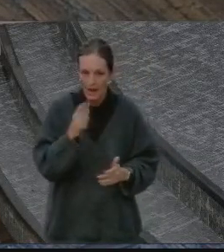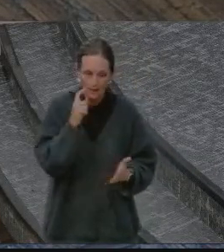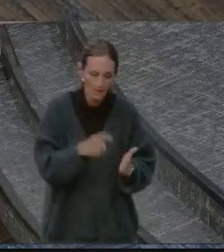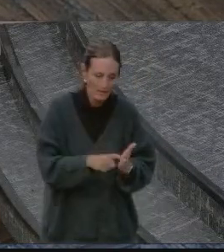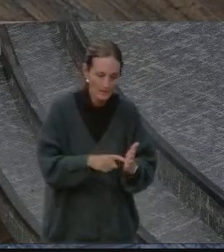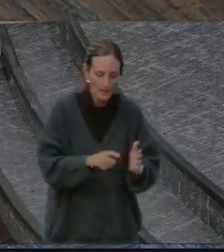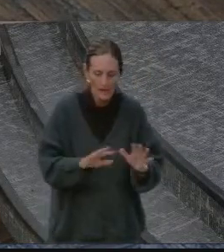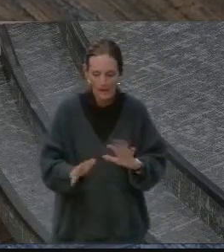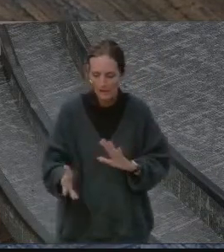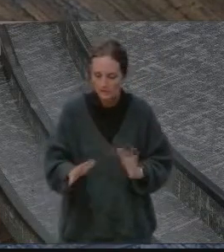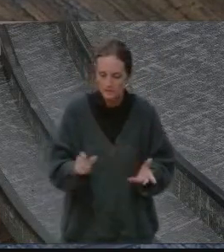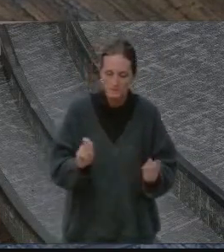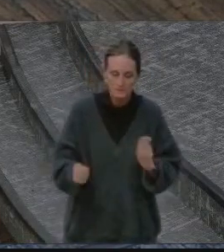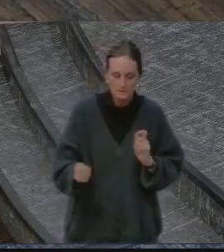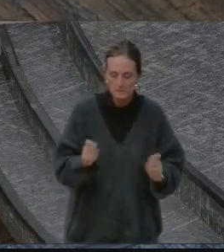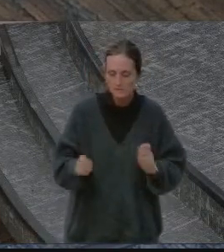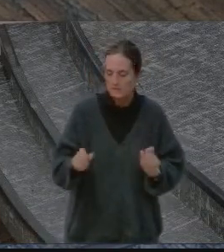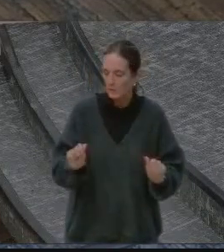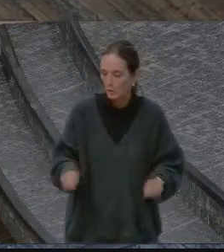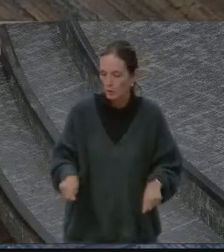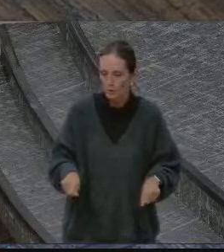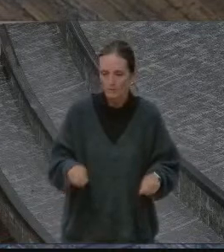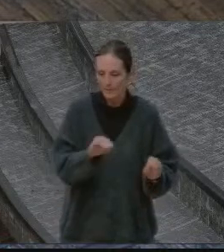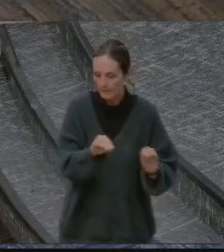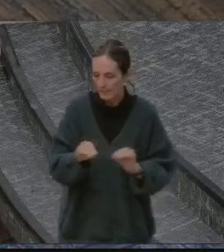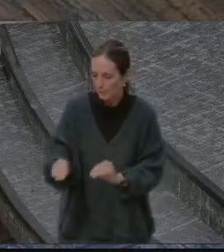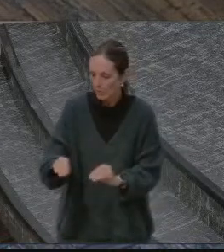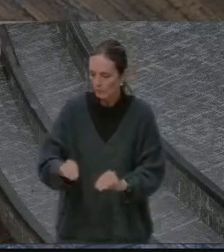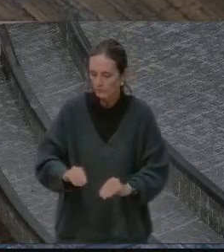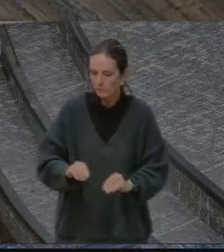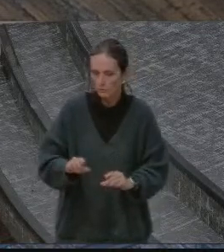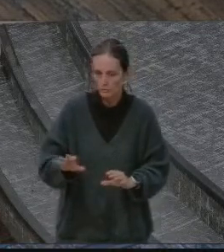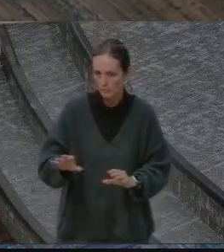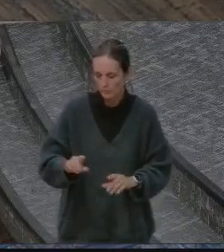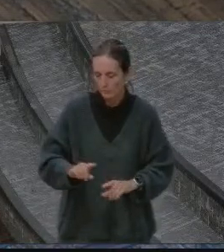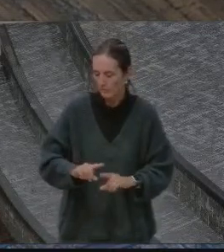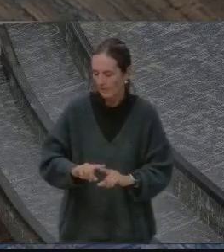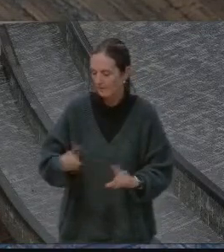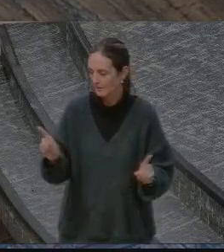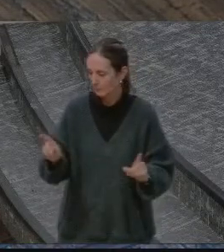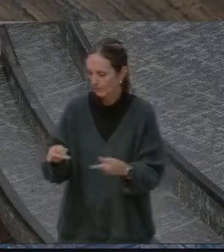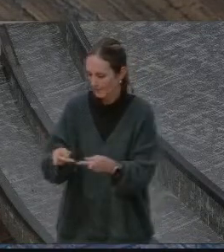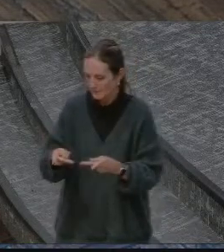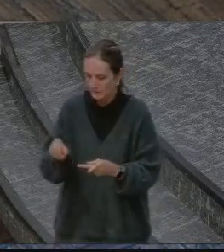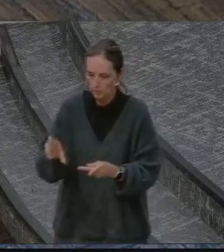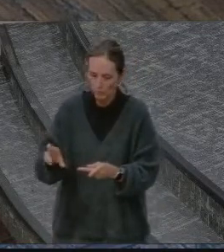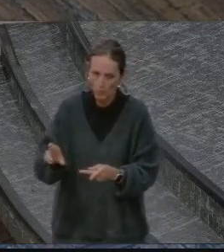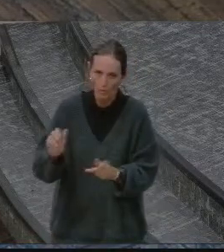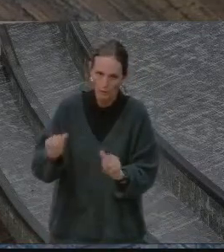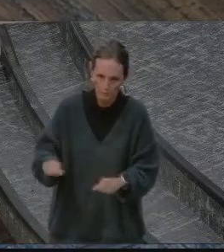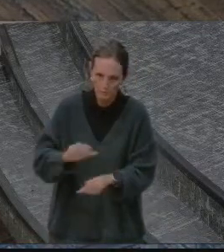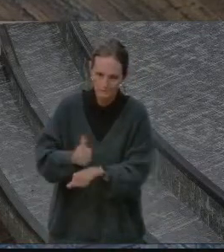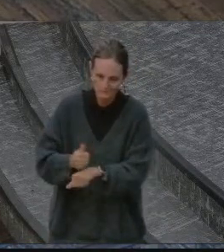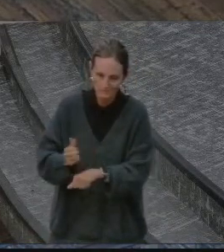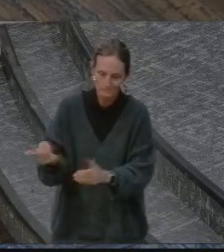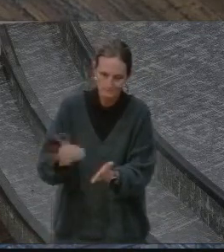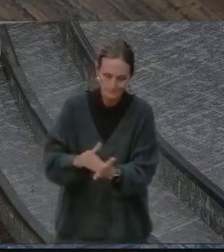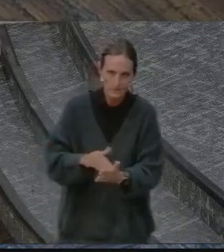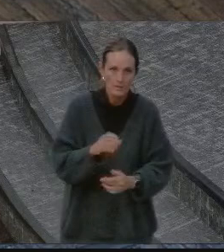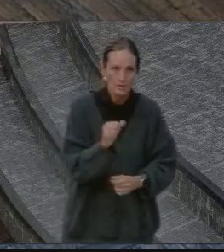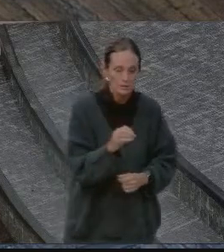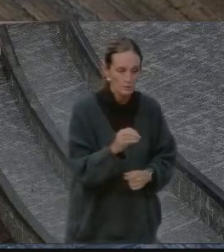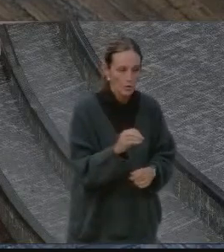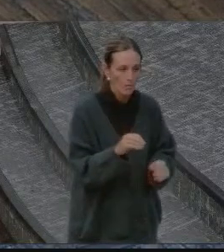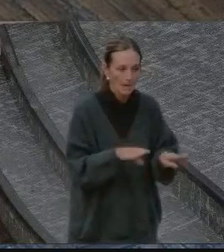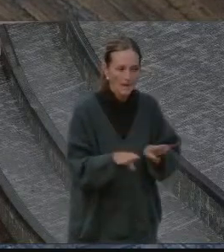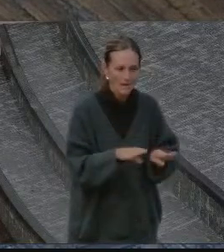moved to a next division. It might be coming back. Similarly, the behavior specialists, I